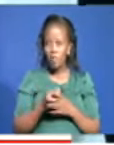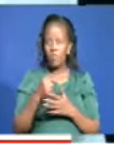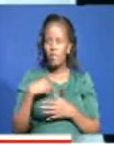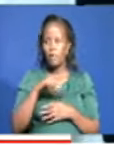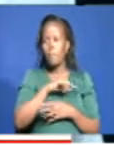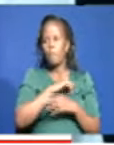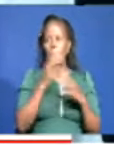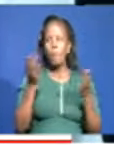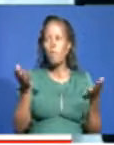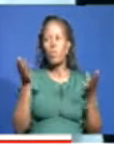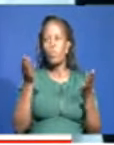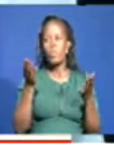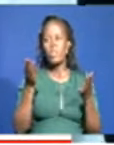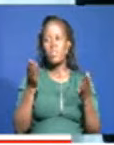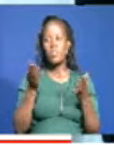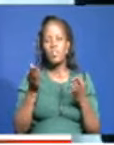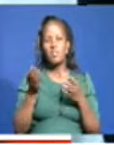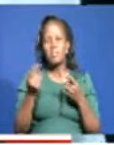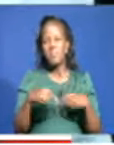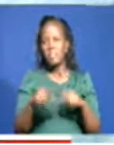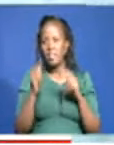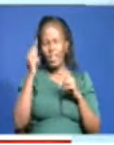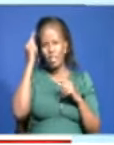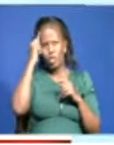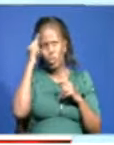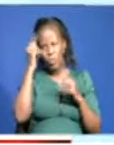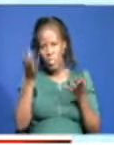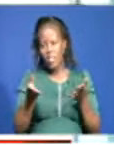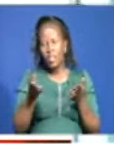operating bases when we don't see that